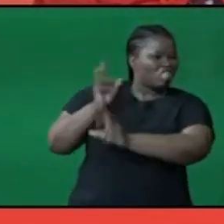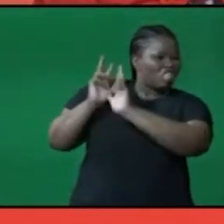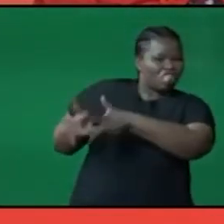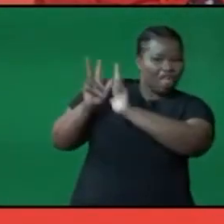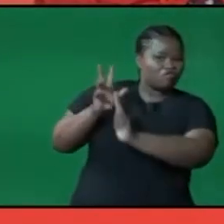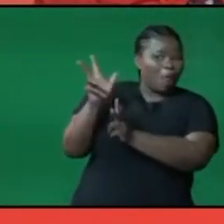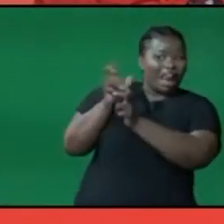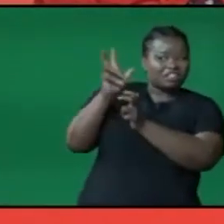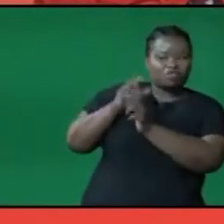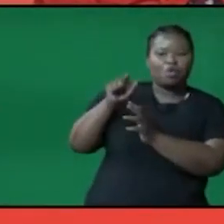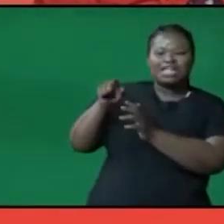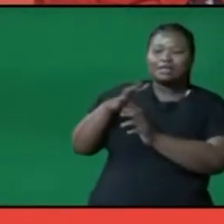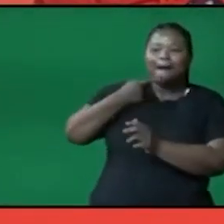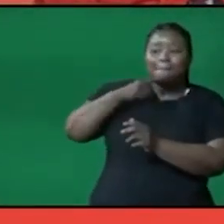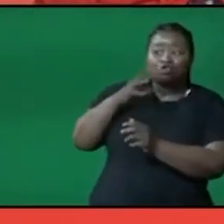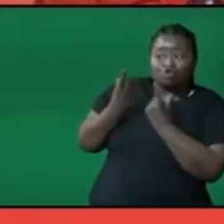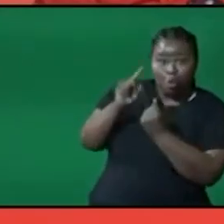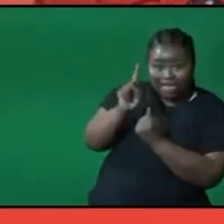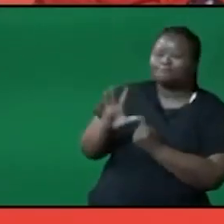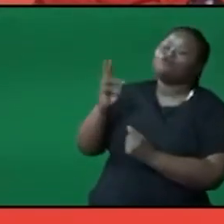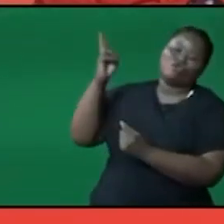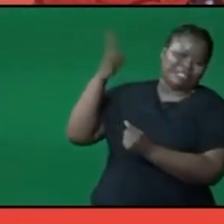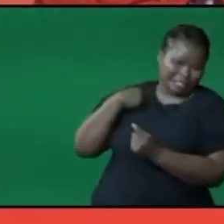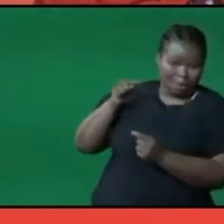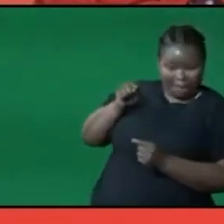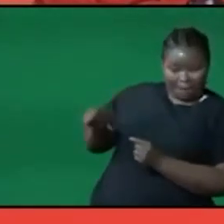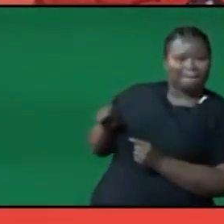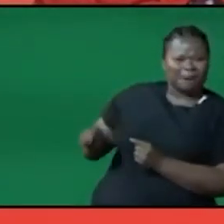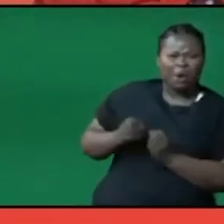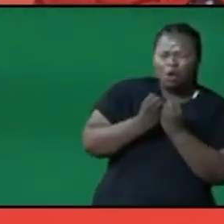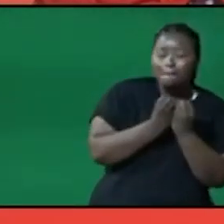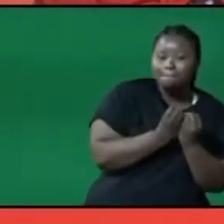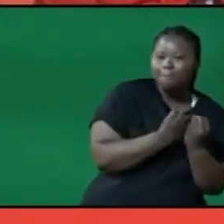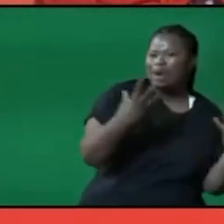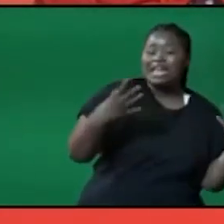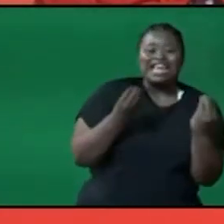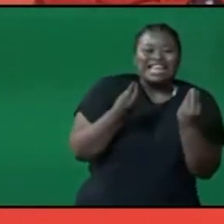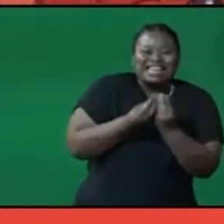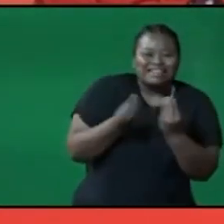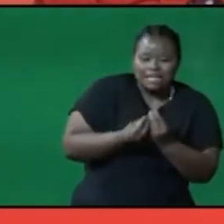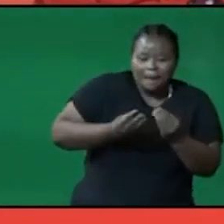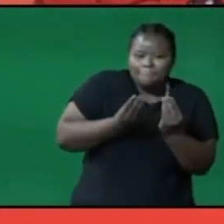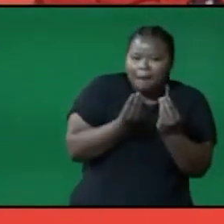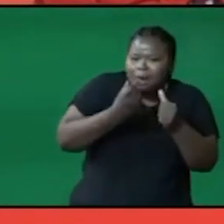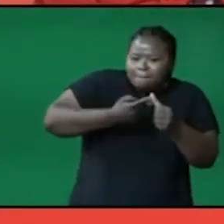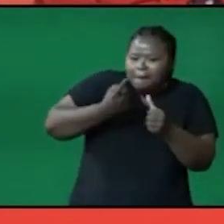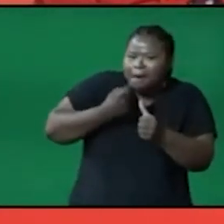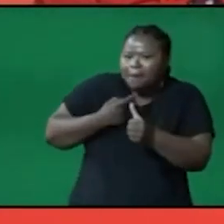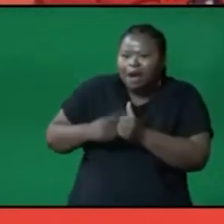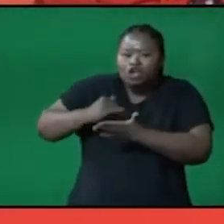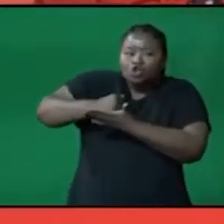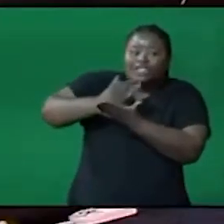doomsayers, and you disappointed them. There have been numerous attempts to cast doubt and shadow over